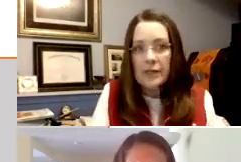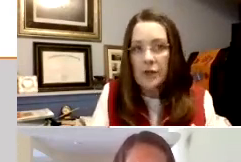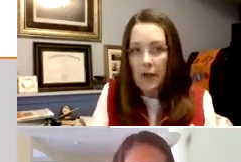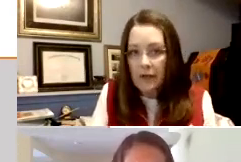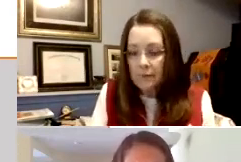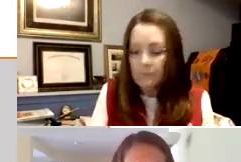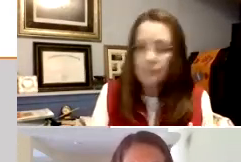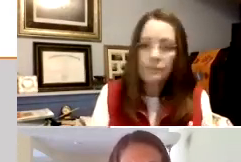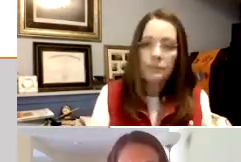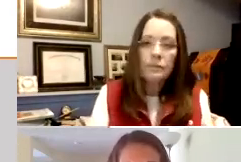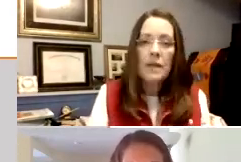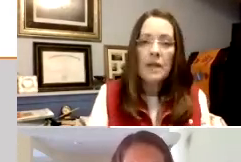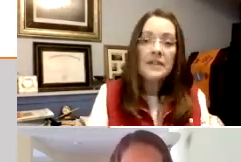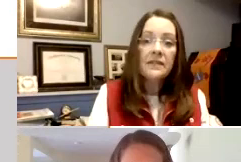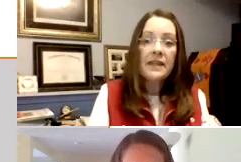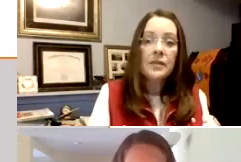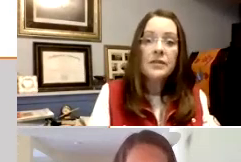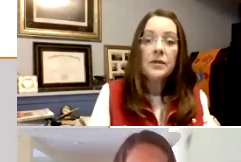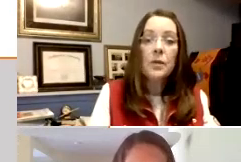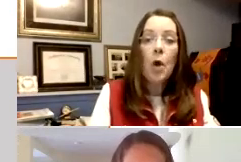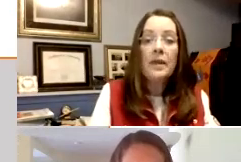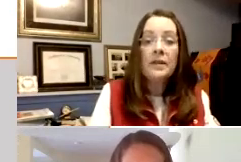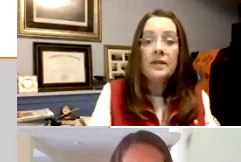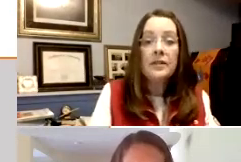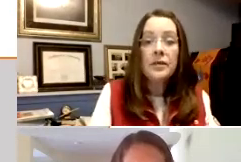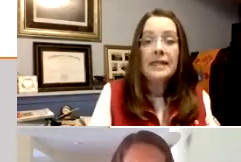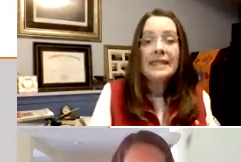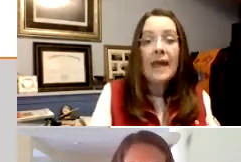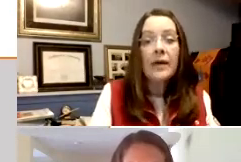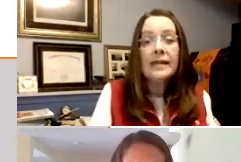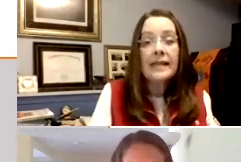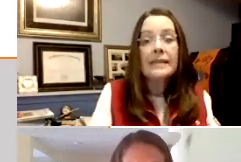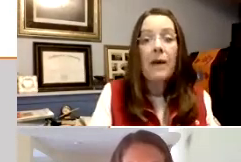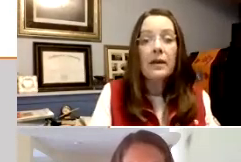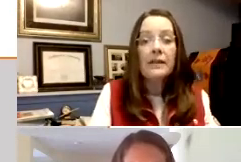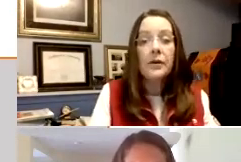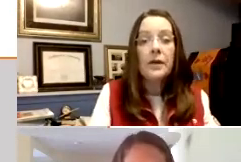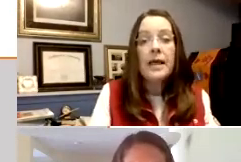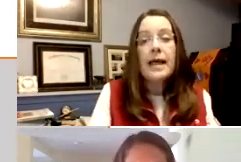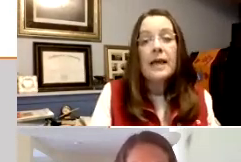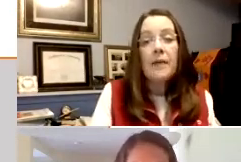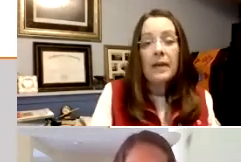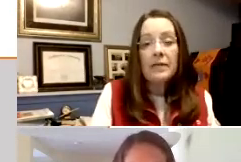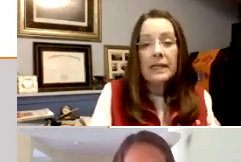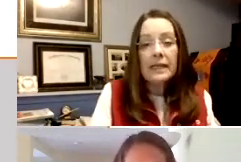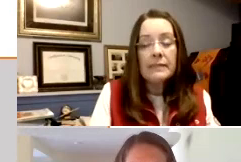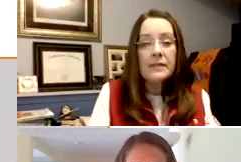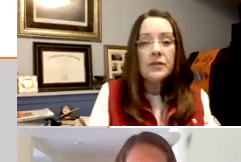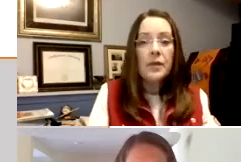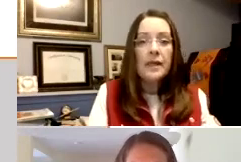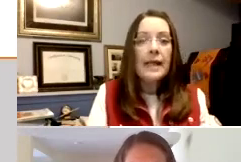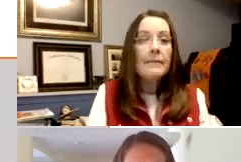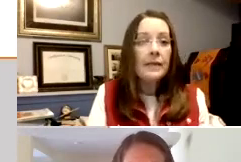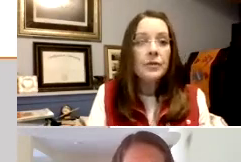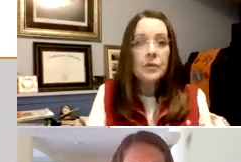materials that are on there. And if it's a phase 3 student, we're hoping that this student is now going to tell us about Clifford and about what Emily Elizabeth is